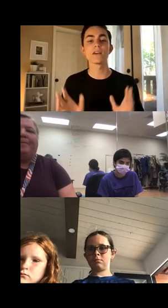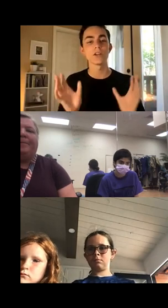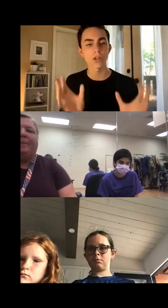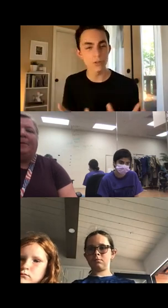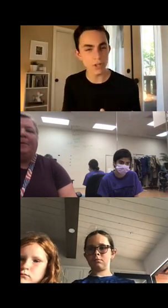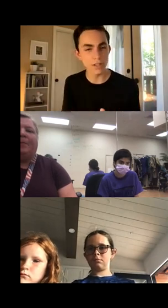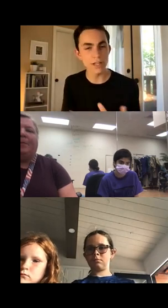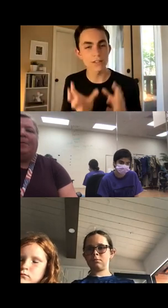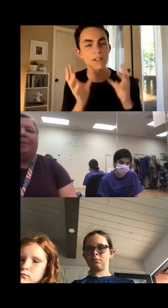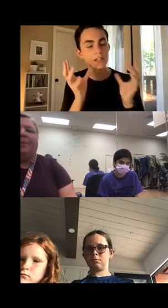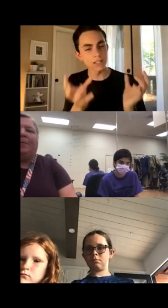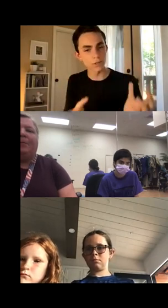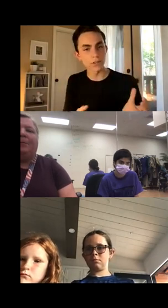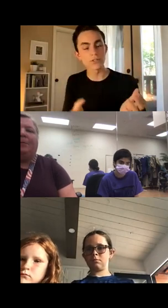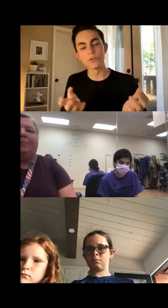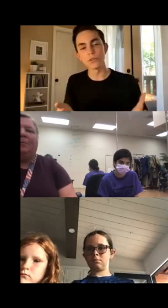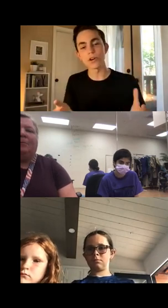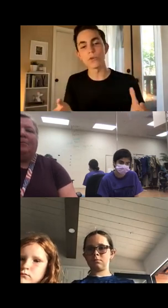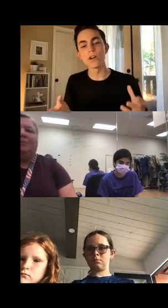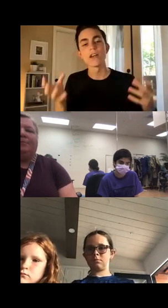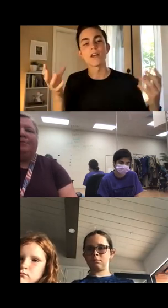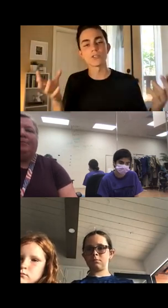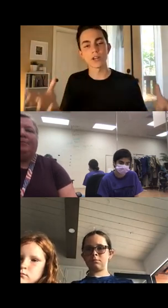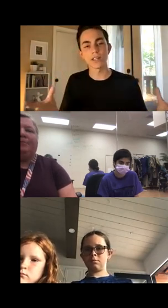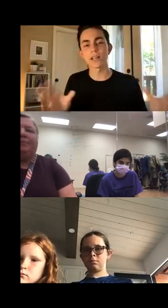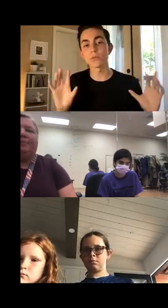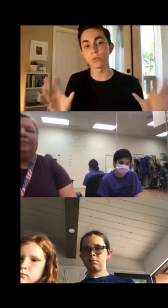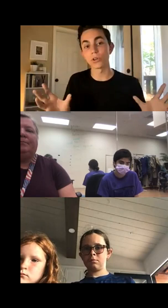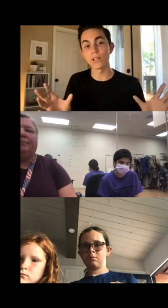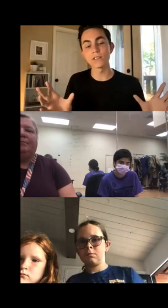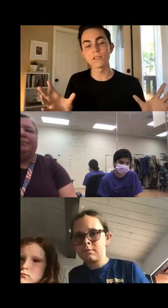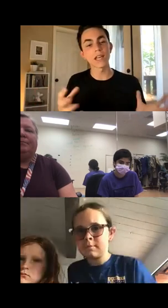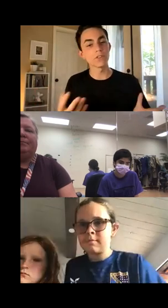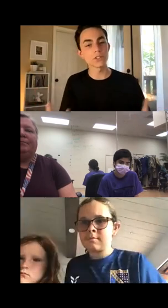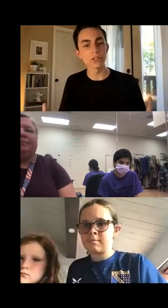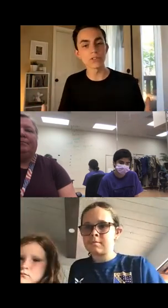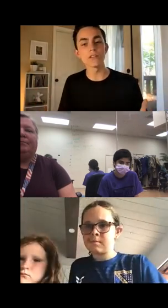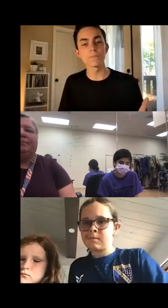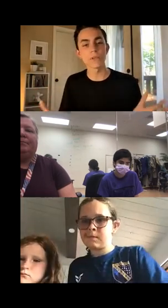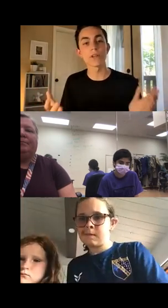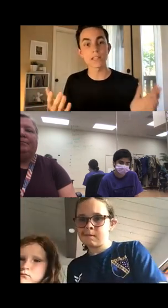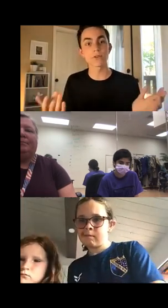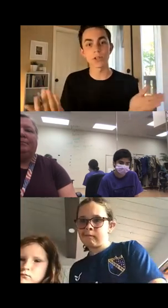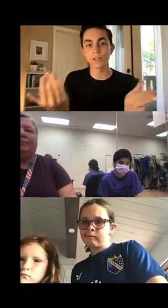okay. Try to use context, see what letters you do know, and try to guess what the word is. And if you still don't understand, you can ask for